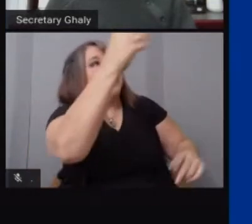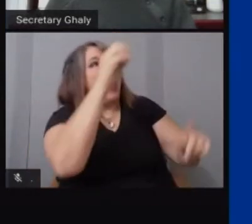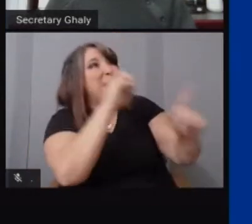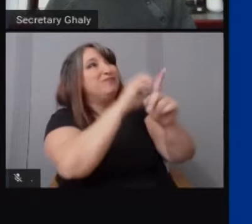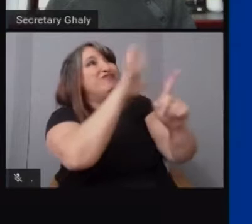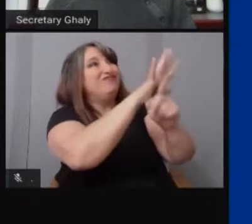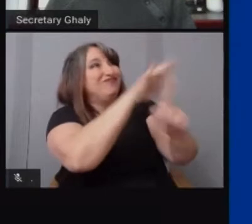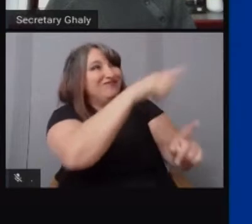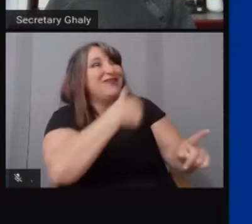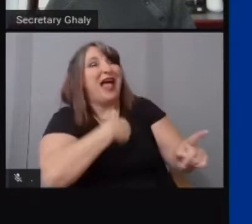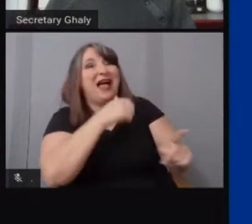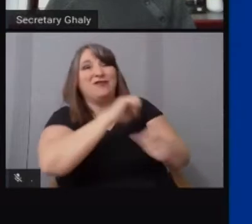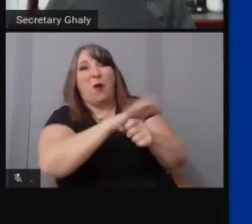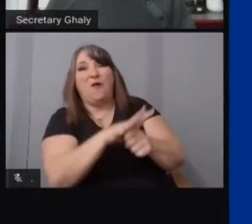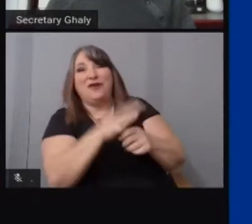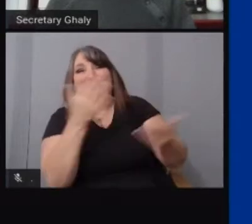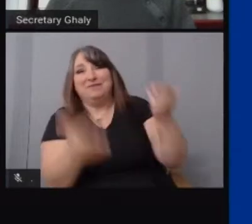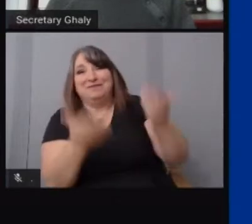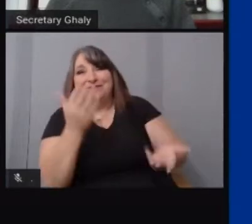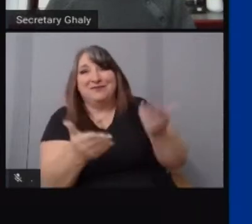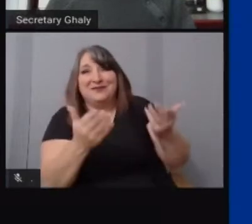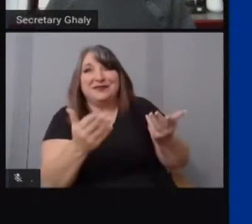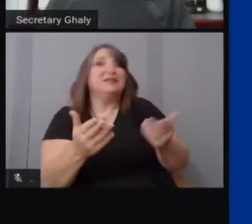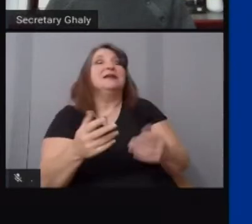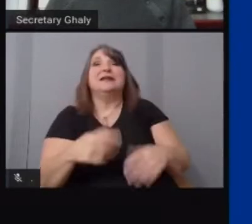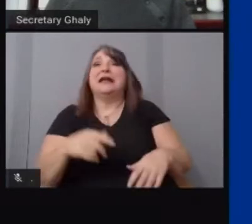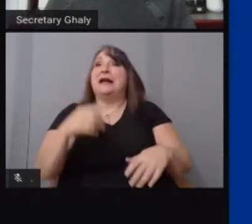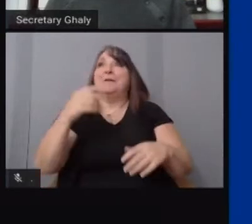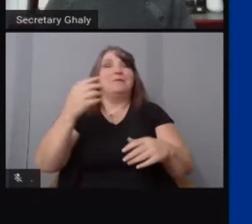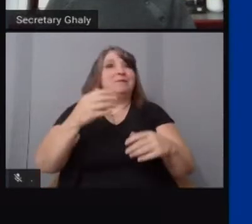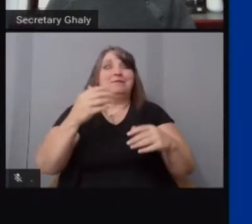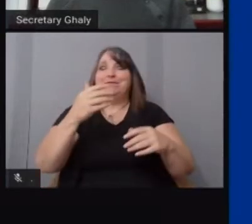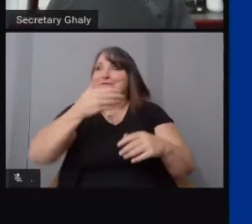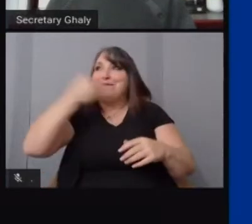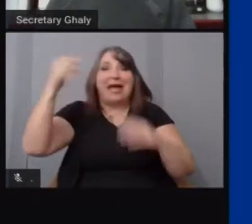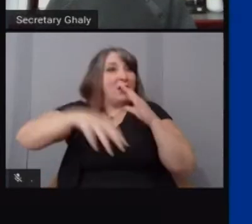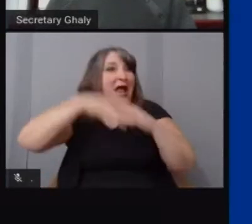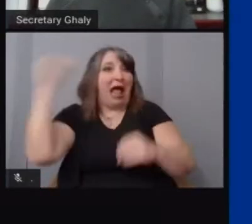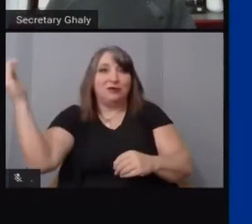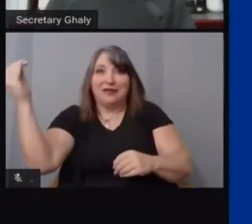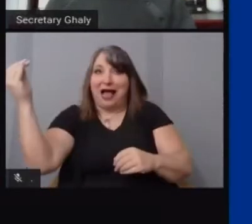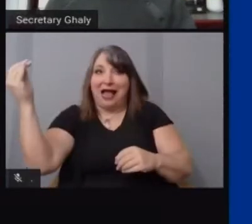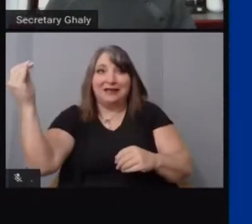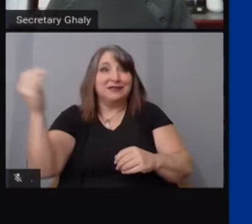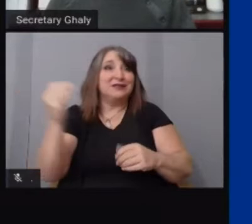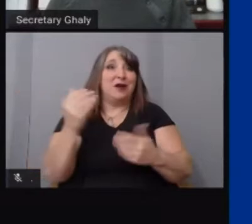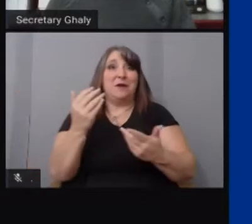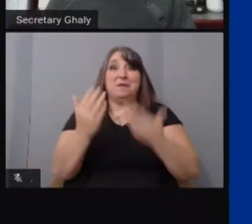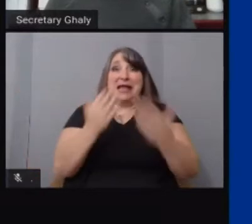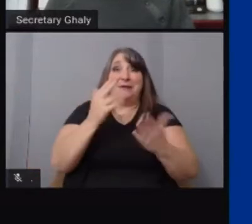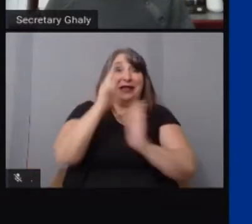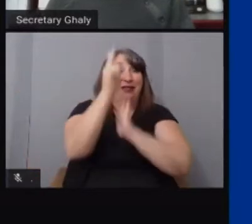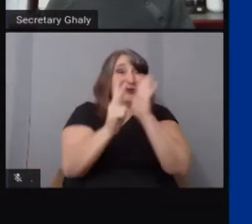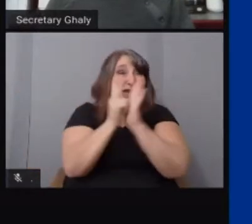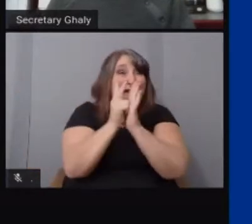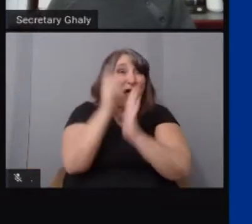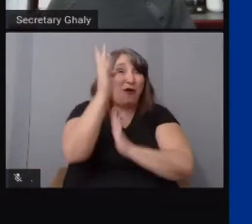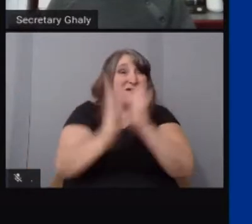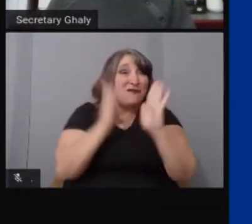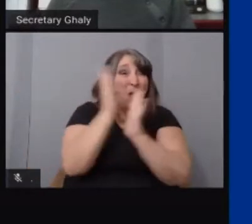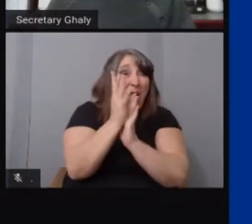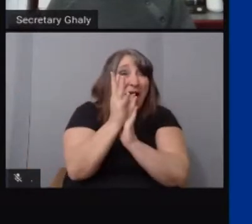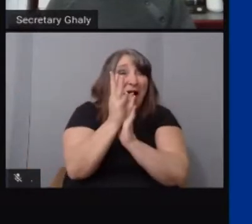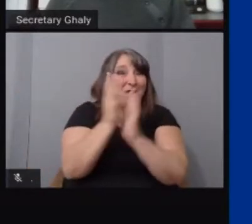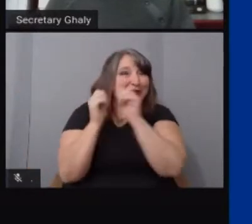as well. The shorter, the better. We've emphasized that. So instead of having a 3 or 4 hour gathering, consider keeping